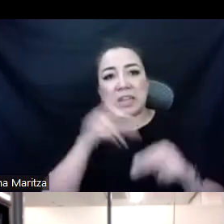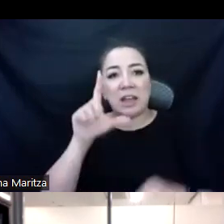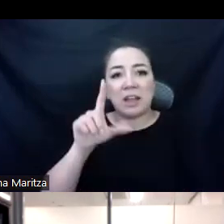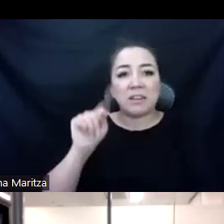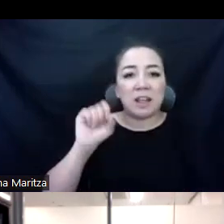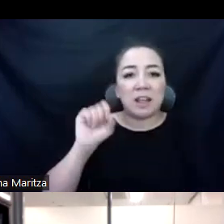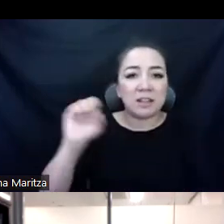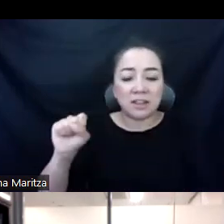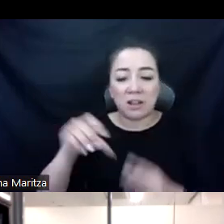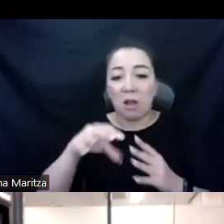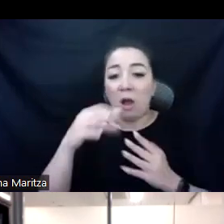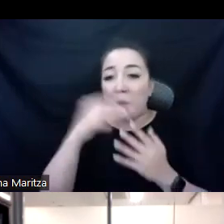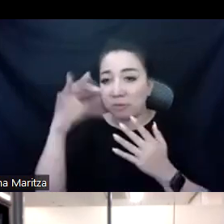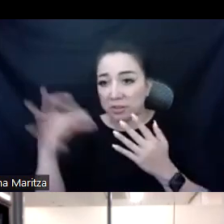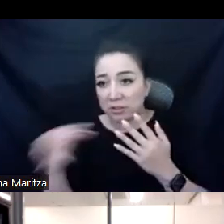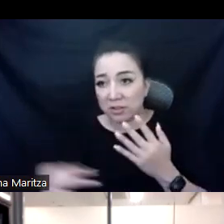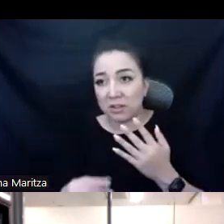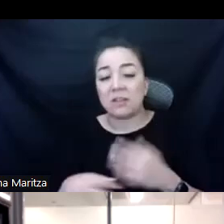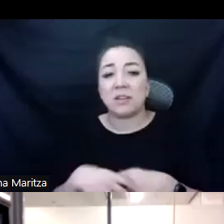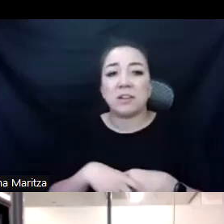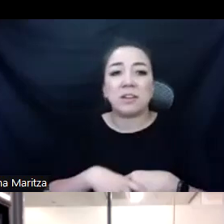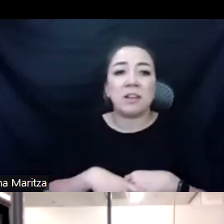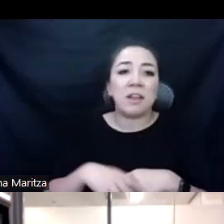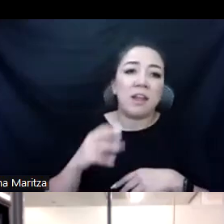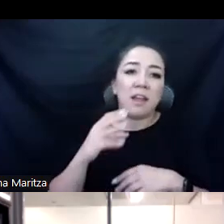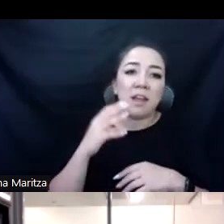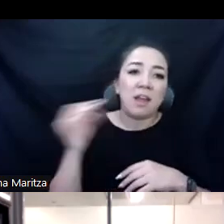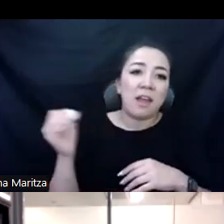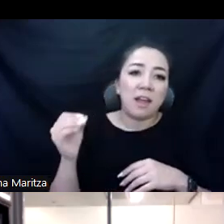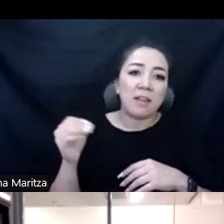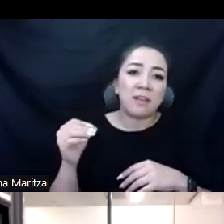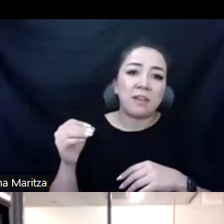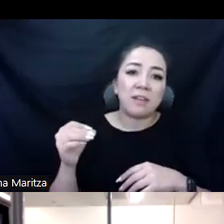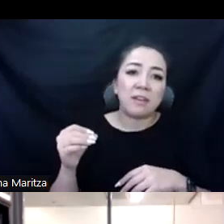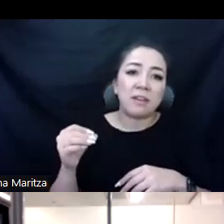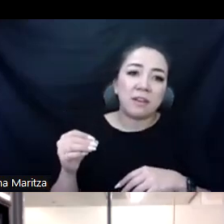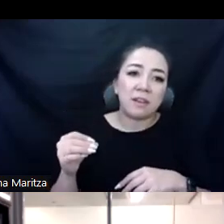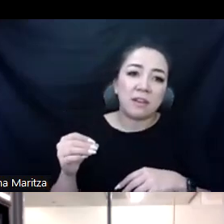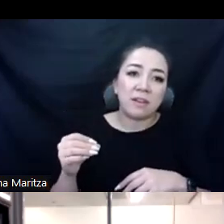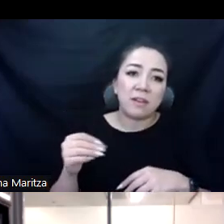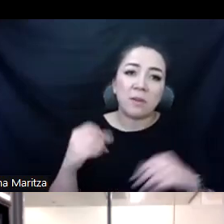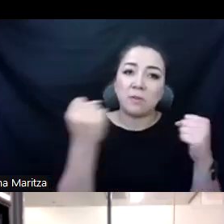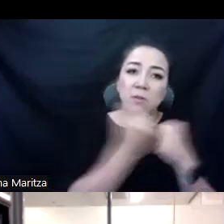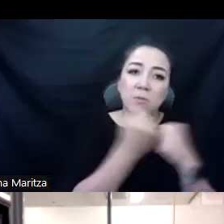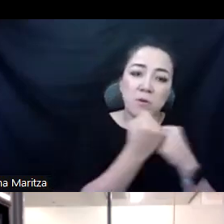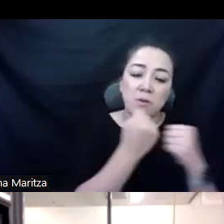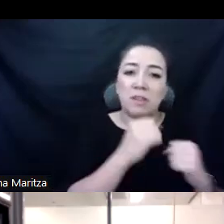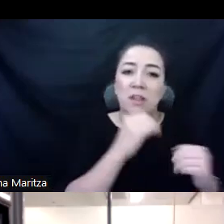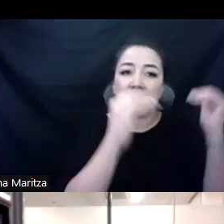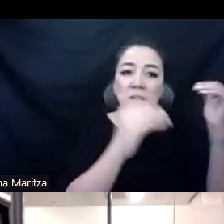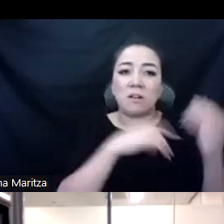LTSS options. And the one on supporting the adult